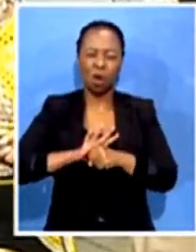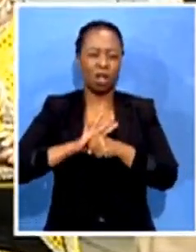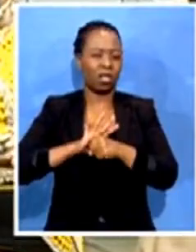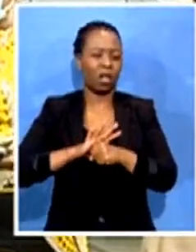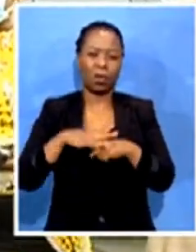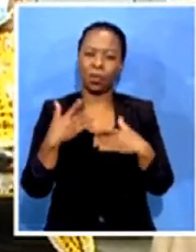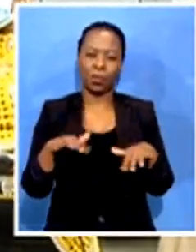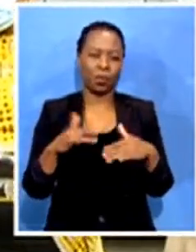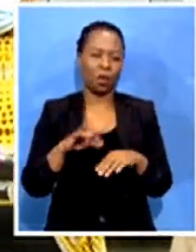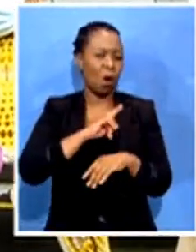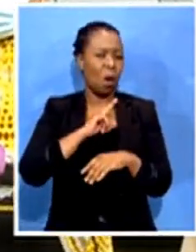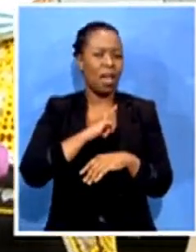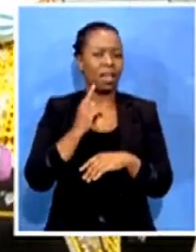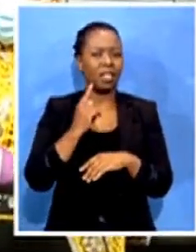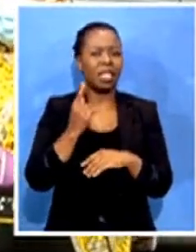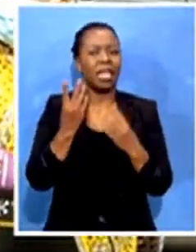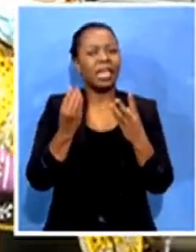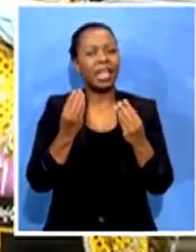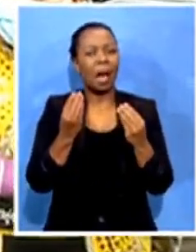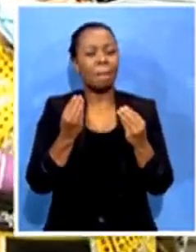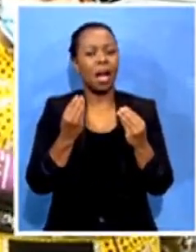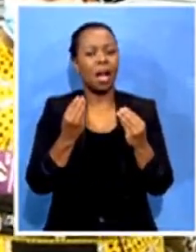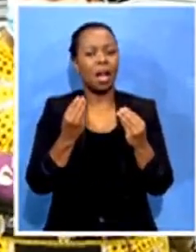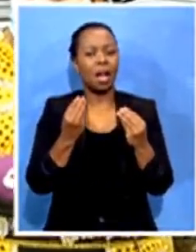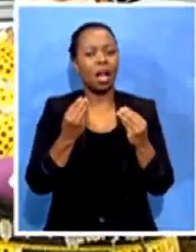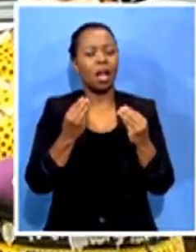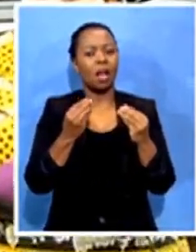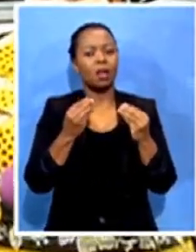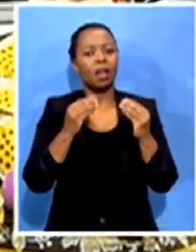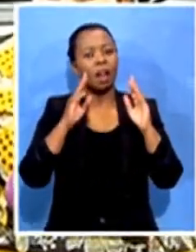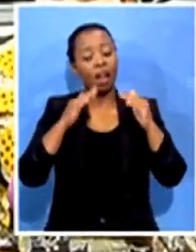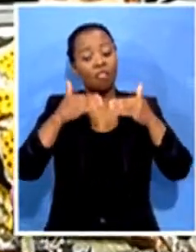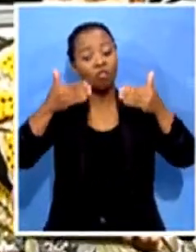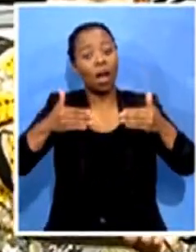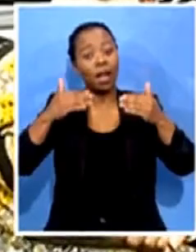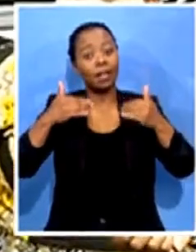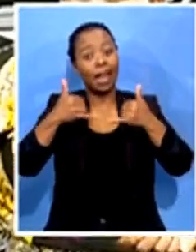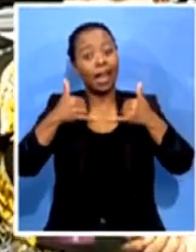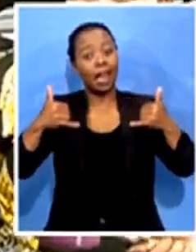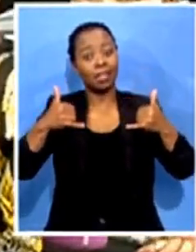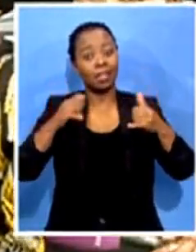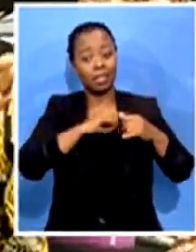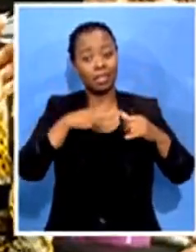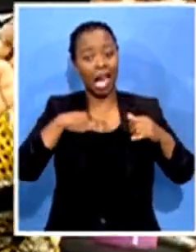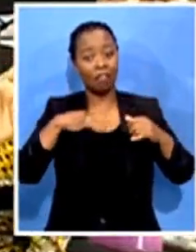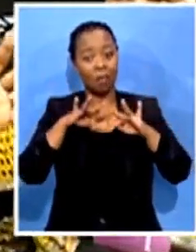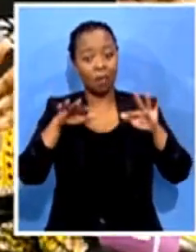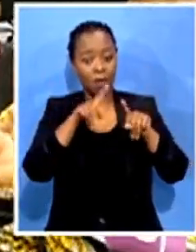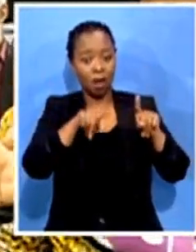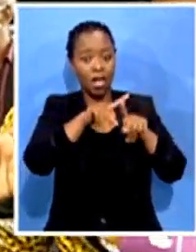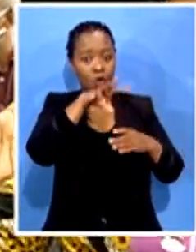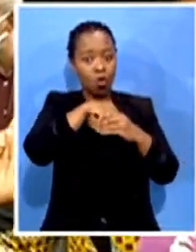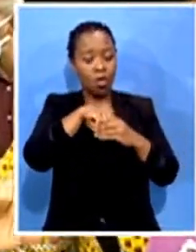frontline staff that are infected. Let me just say that, including the police, a number of our